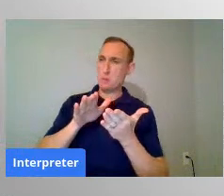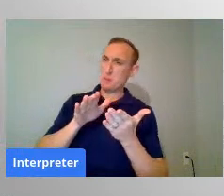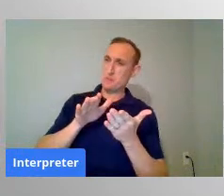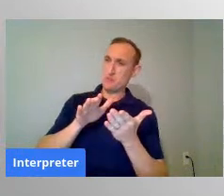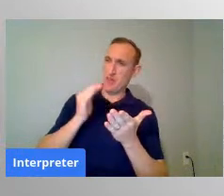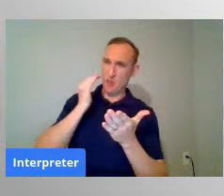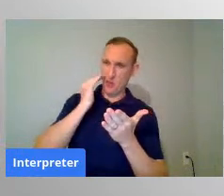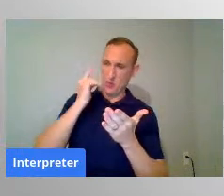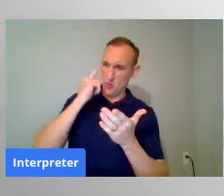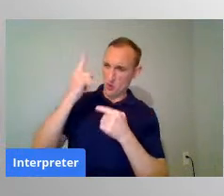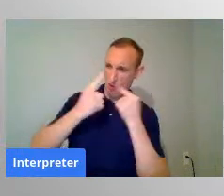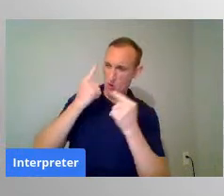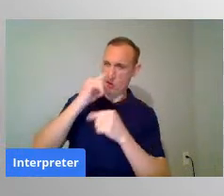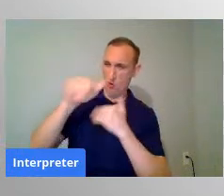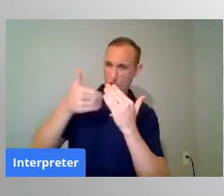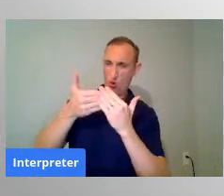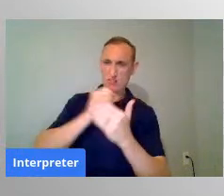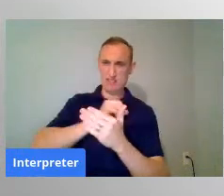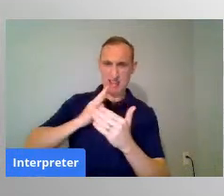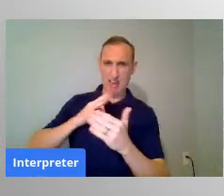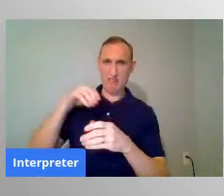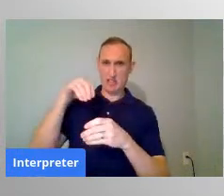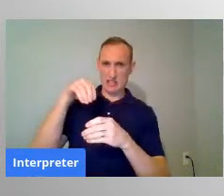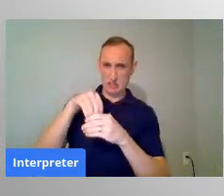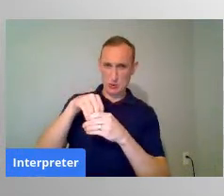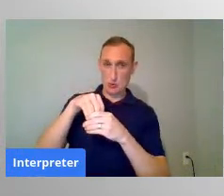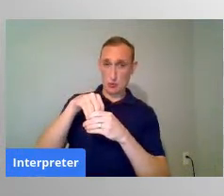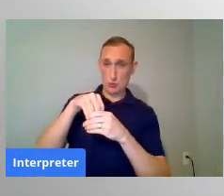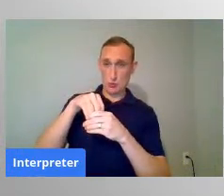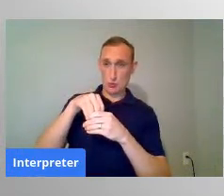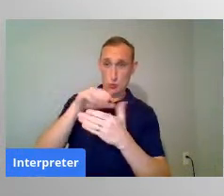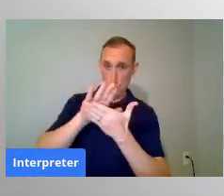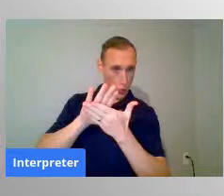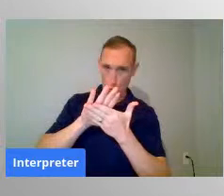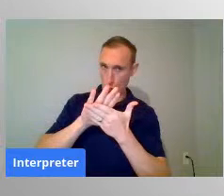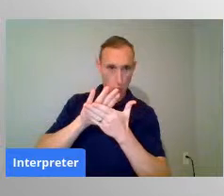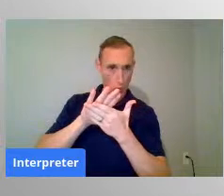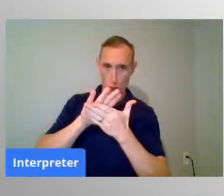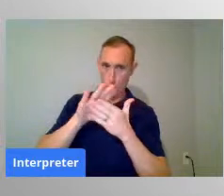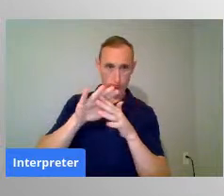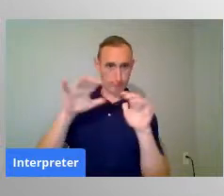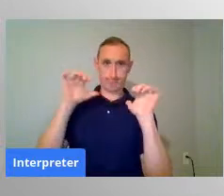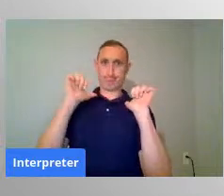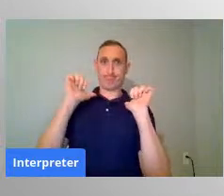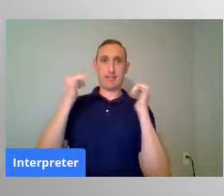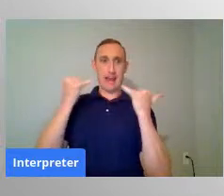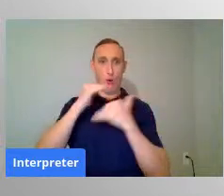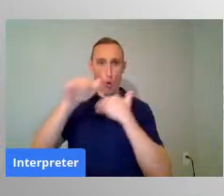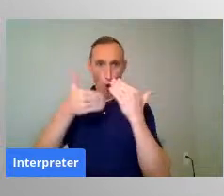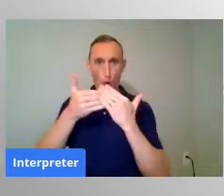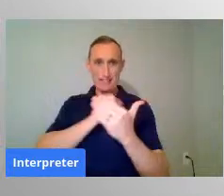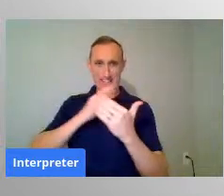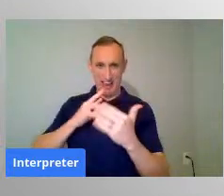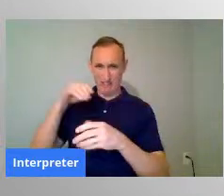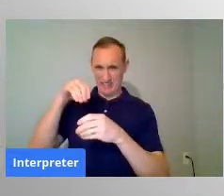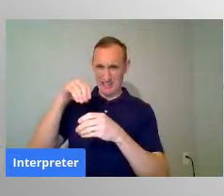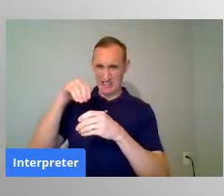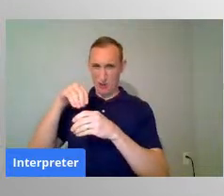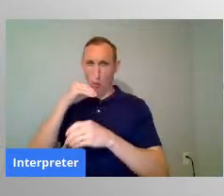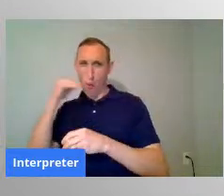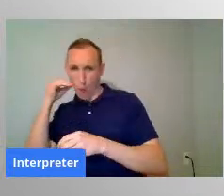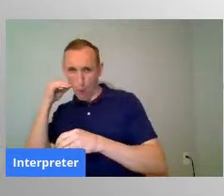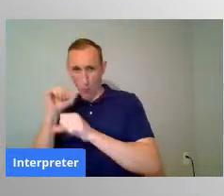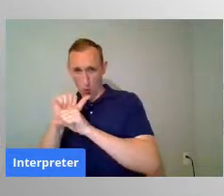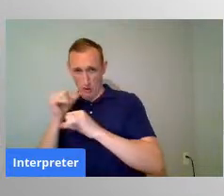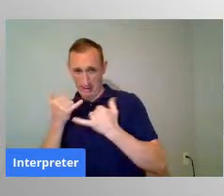staff in the schools were working from home. I didn't know that some schools had some staff working in the schools.